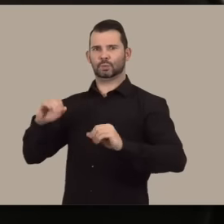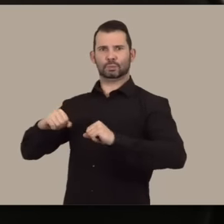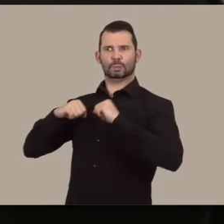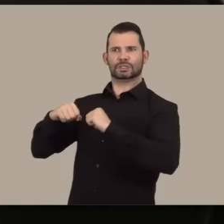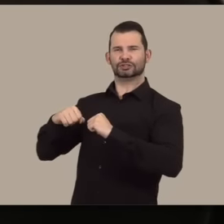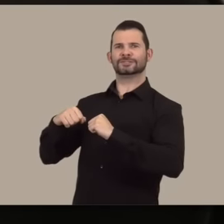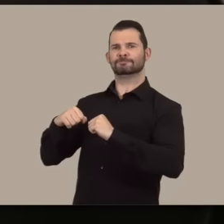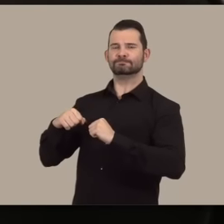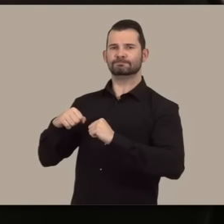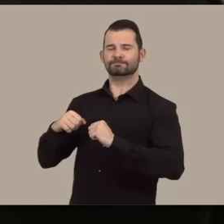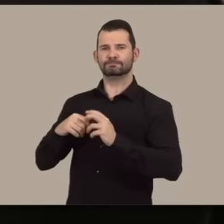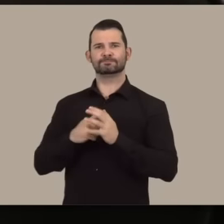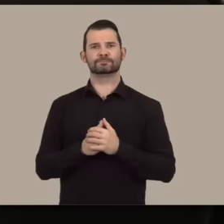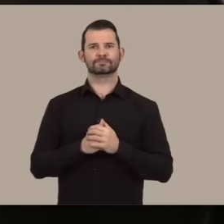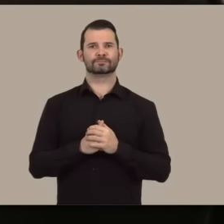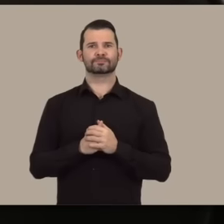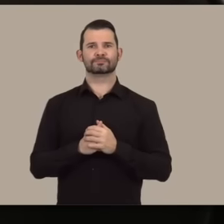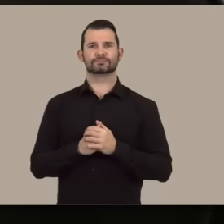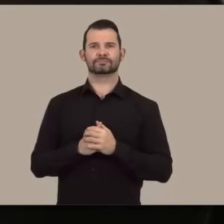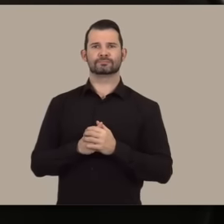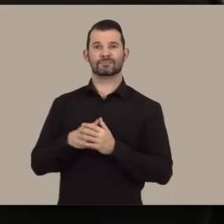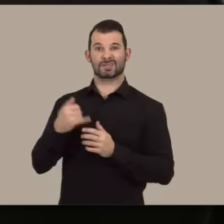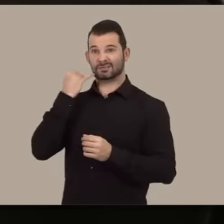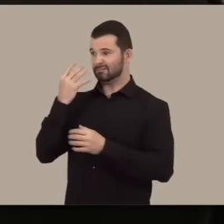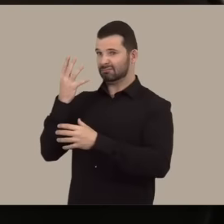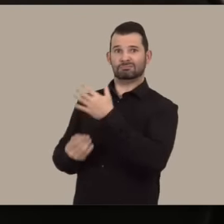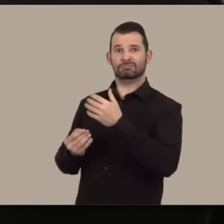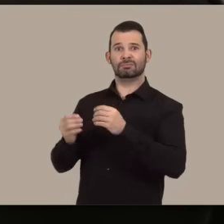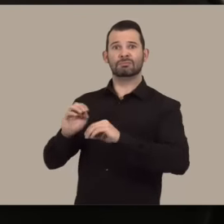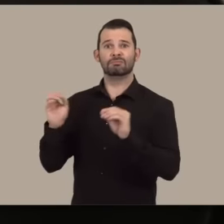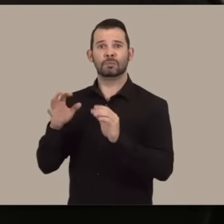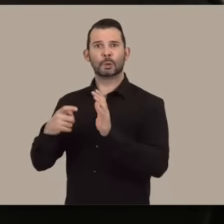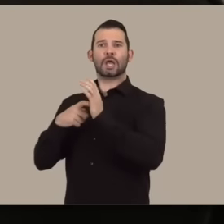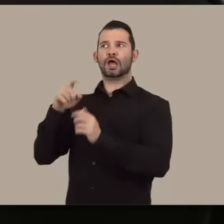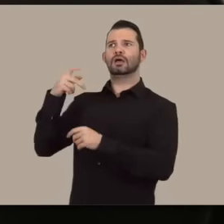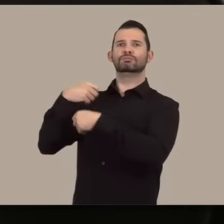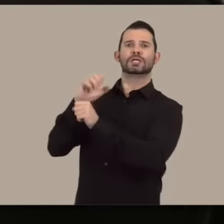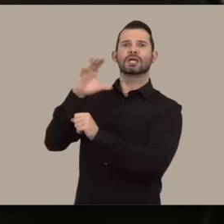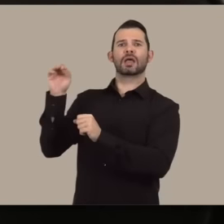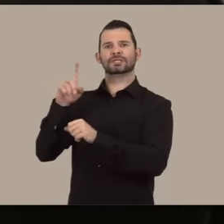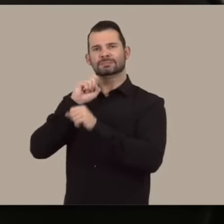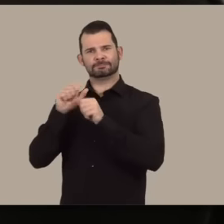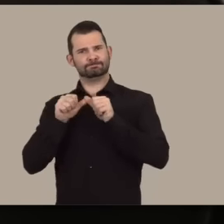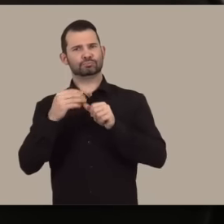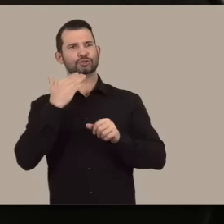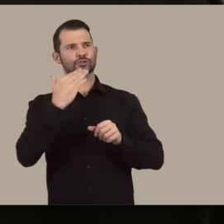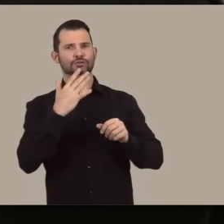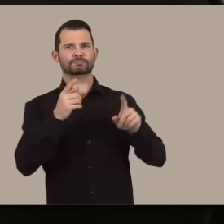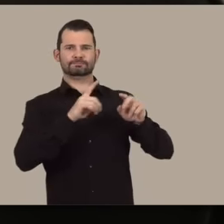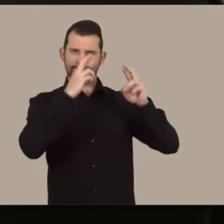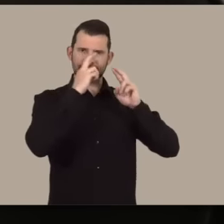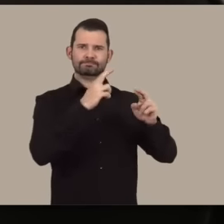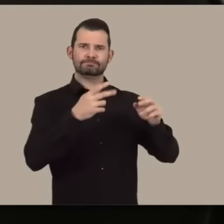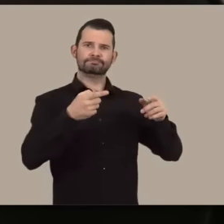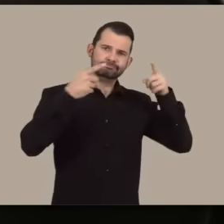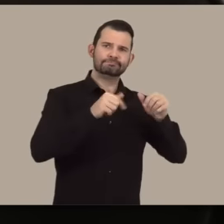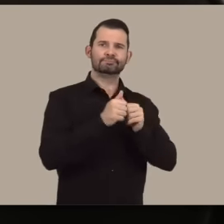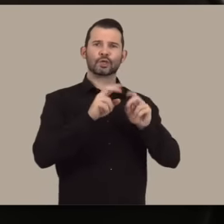TV workers, which leaves workers unprotected. In the absence of requiring that